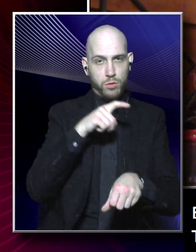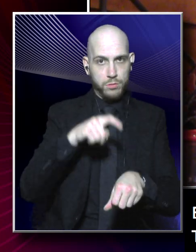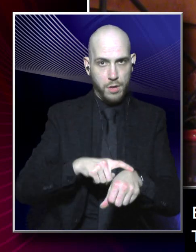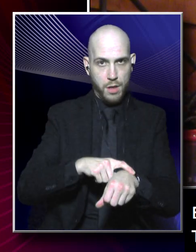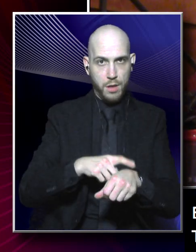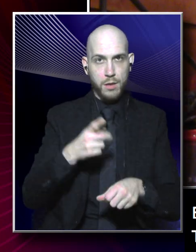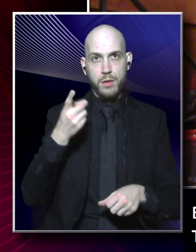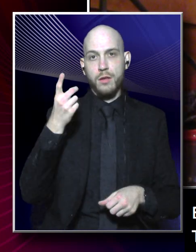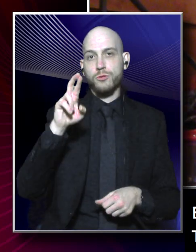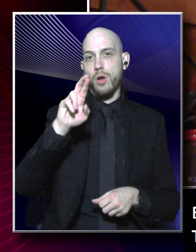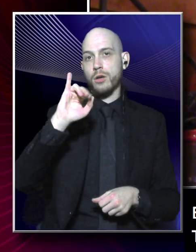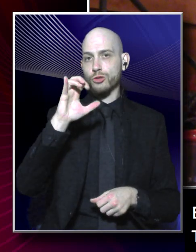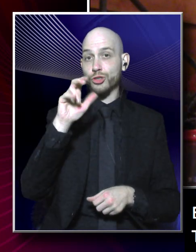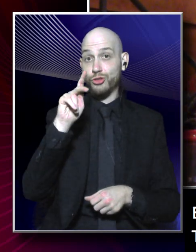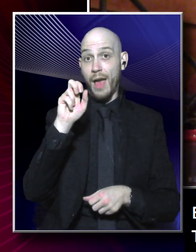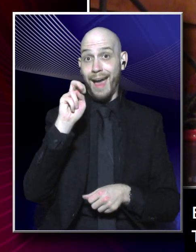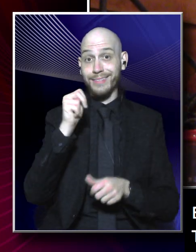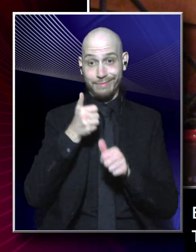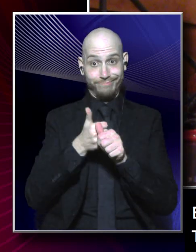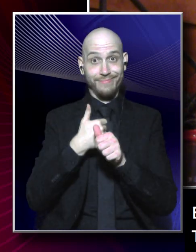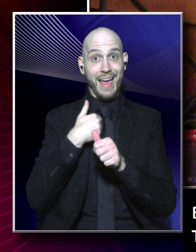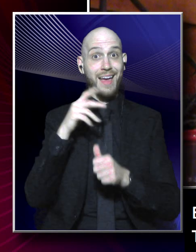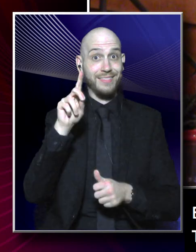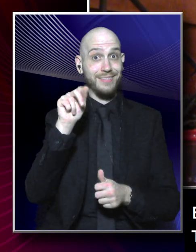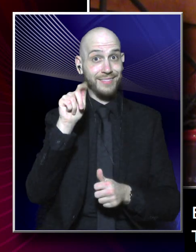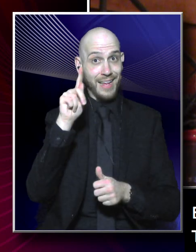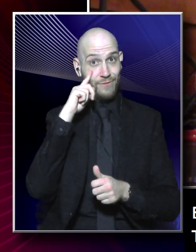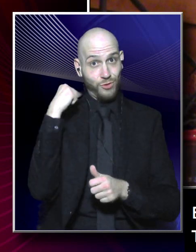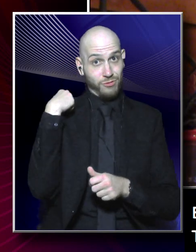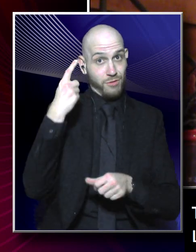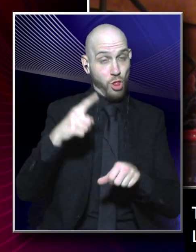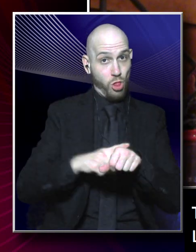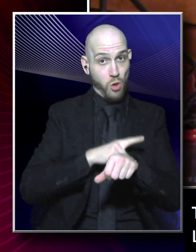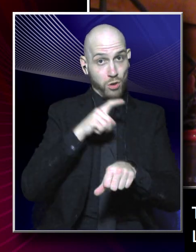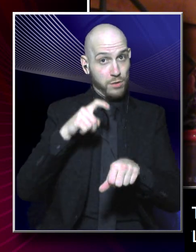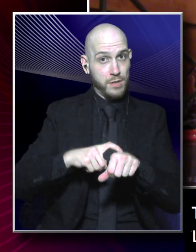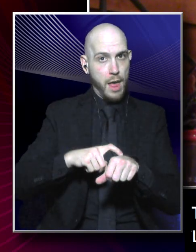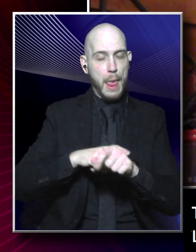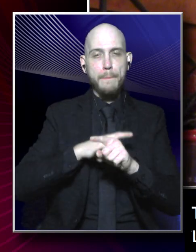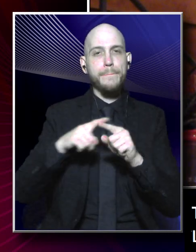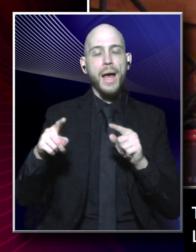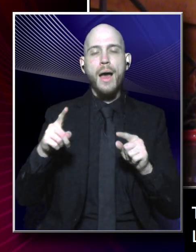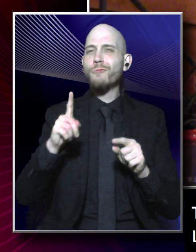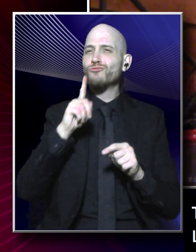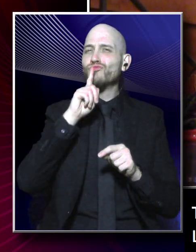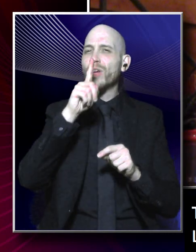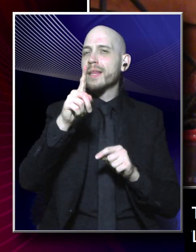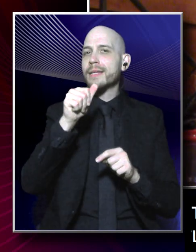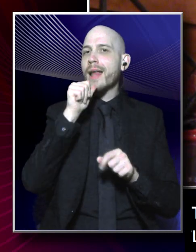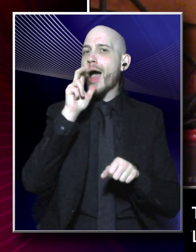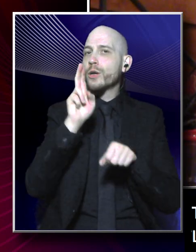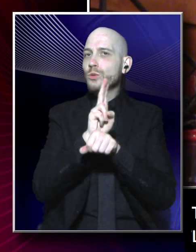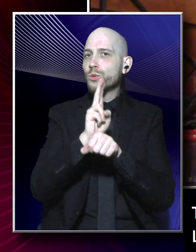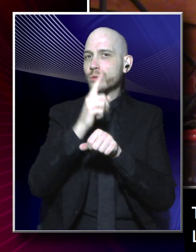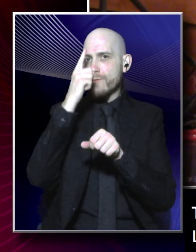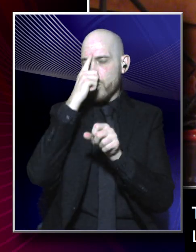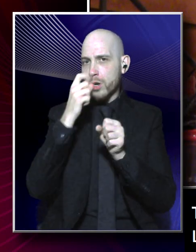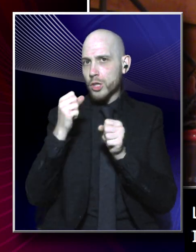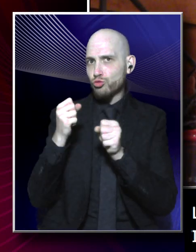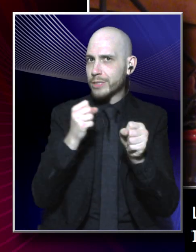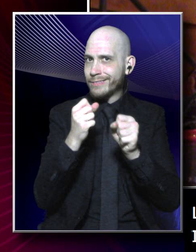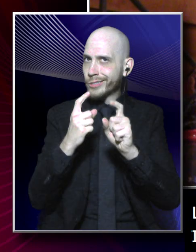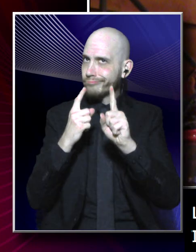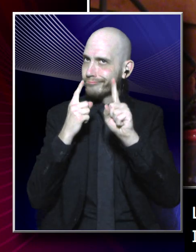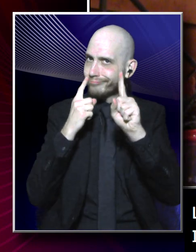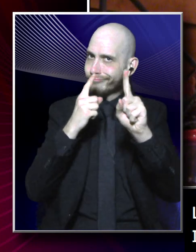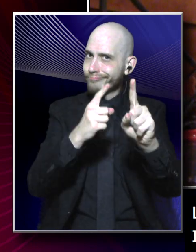data for a long time, but it hasn't necessarily been a strategic initiative of now how are we going to use that data. My